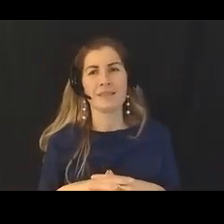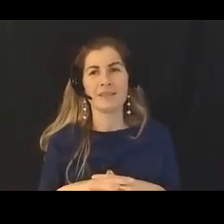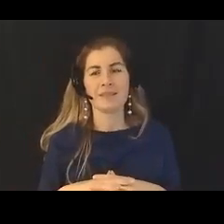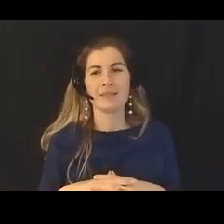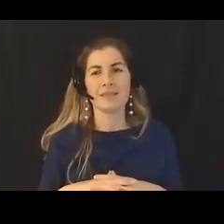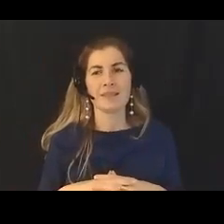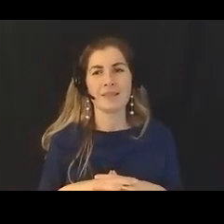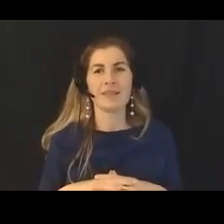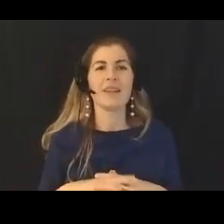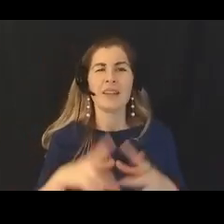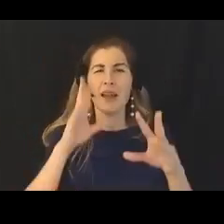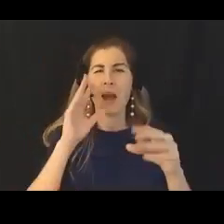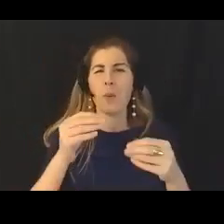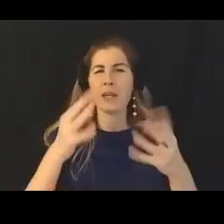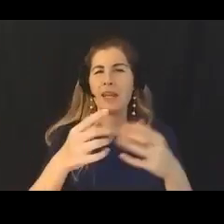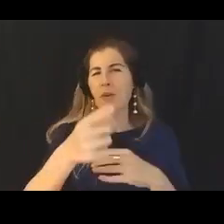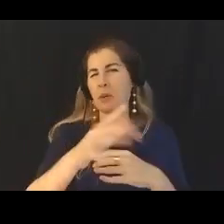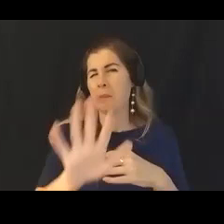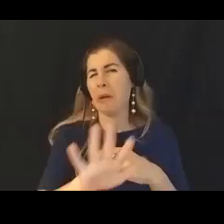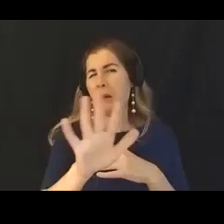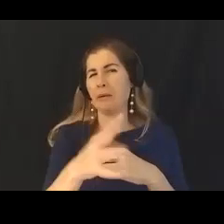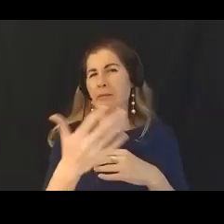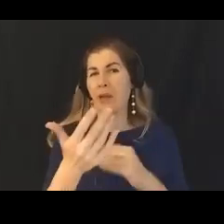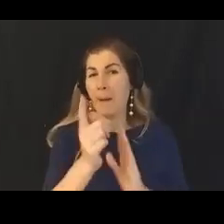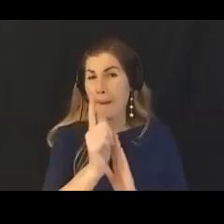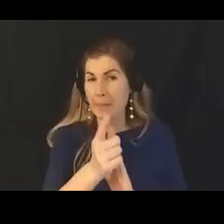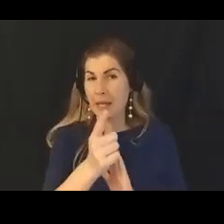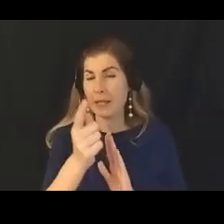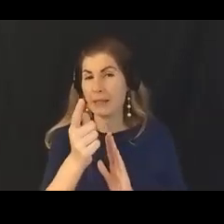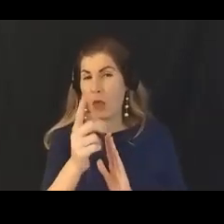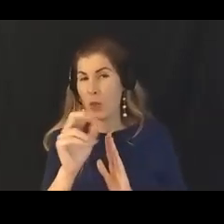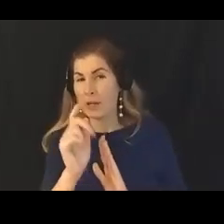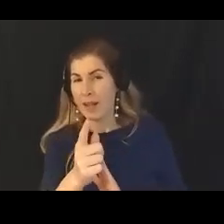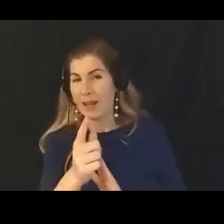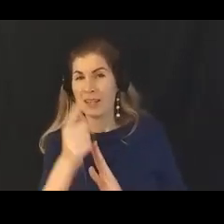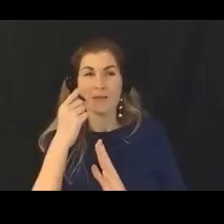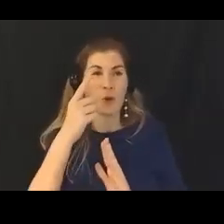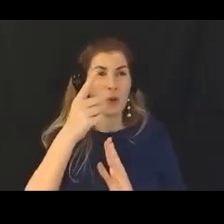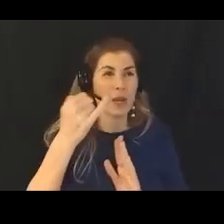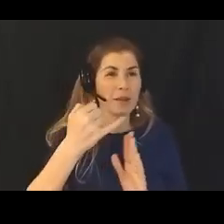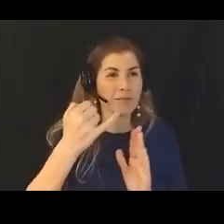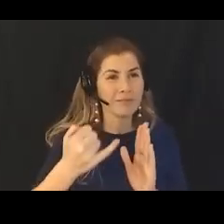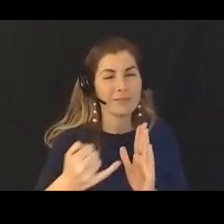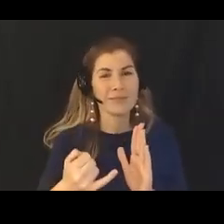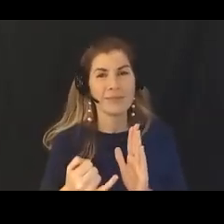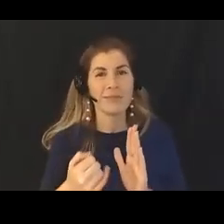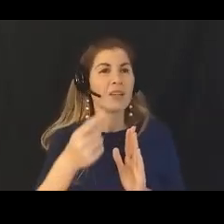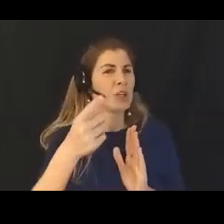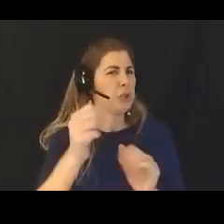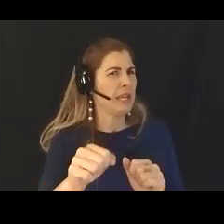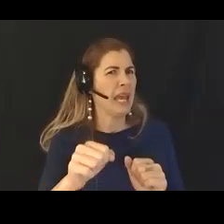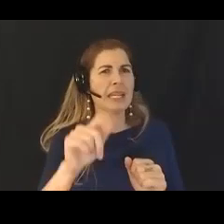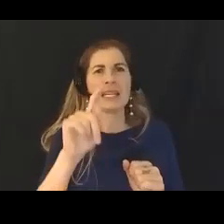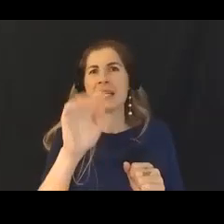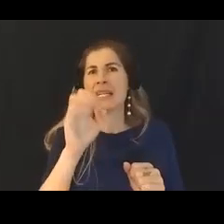And I'll give you guys about a minute and a half or so to kind of jot down. You can also do text. There's a